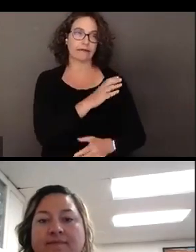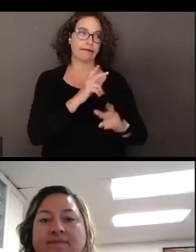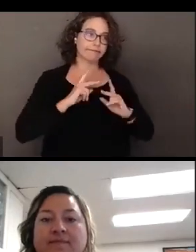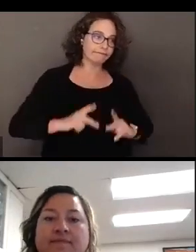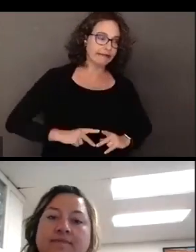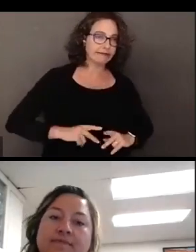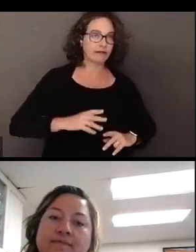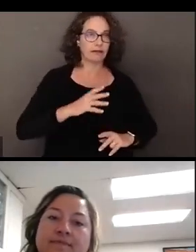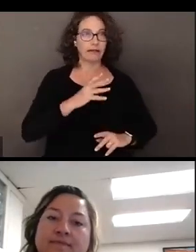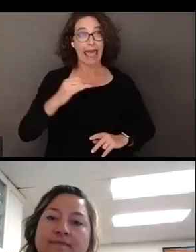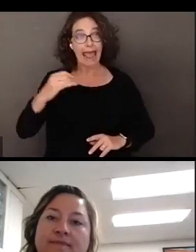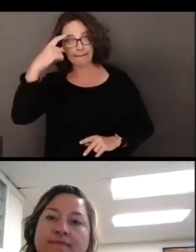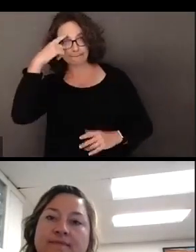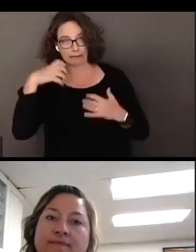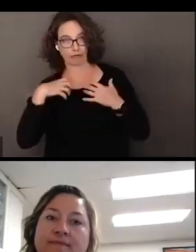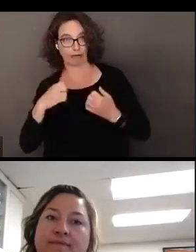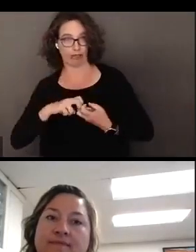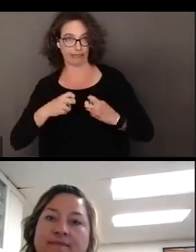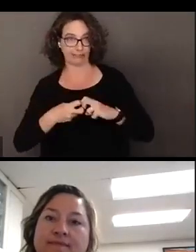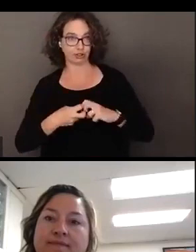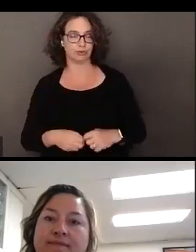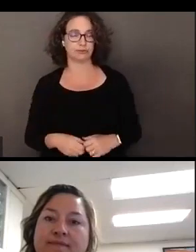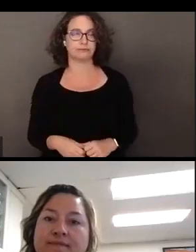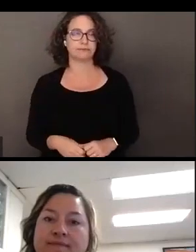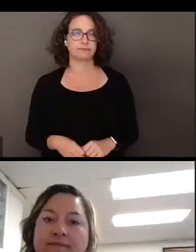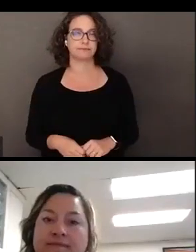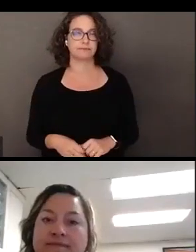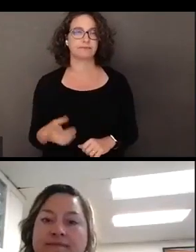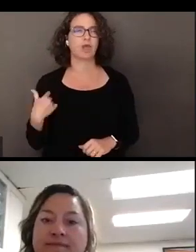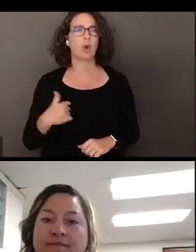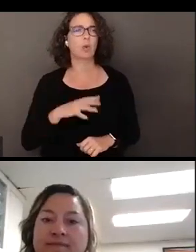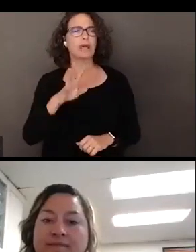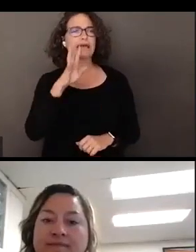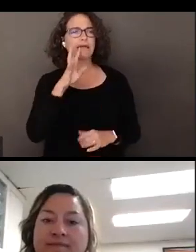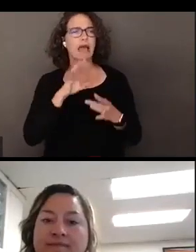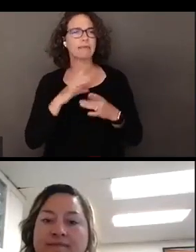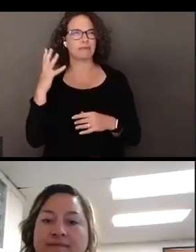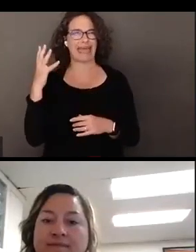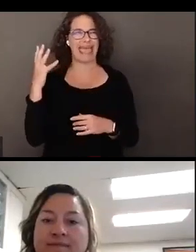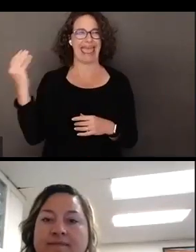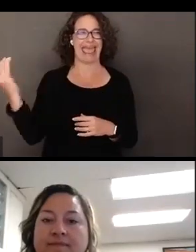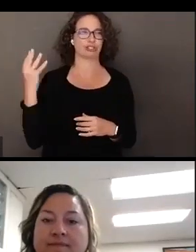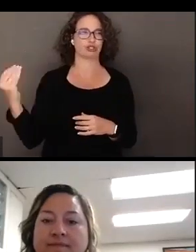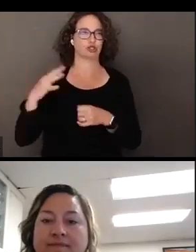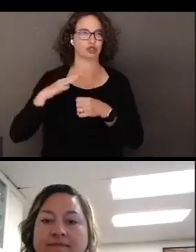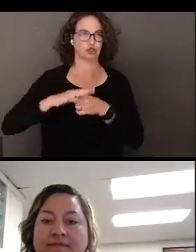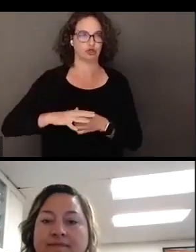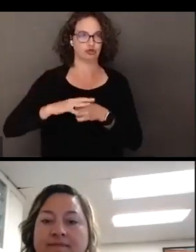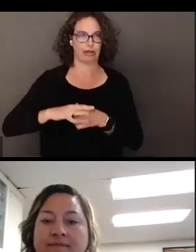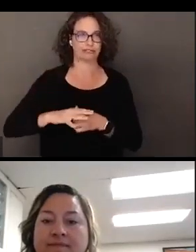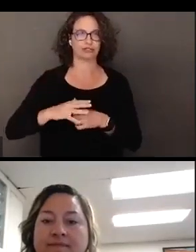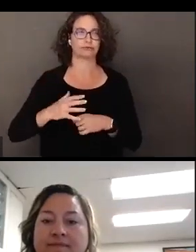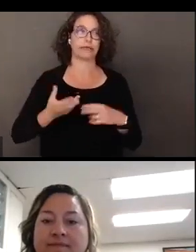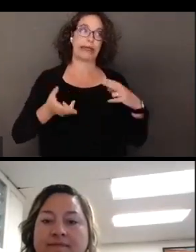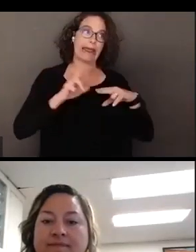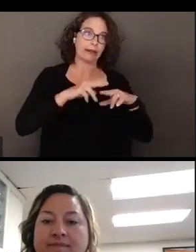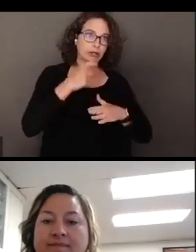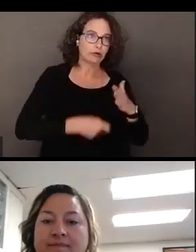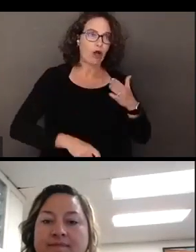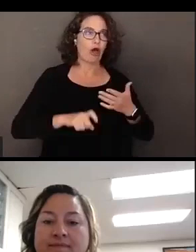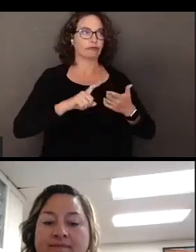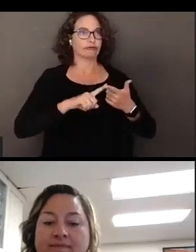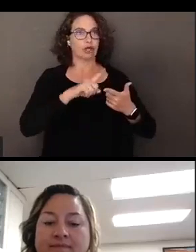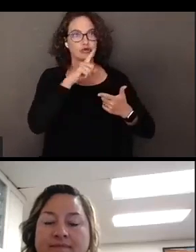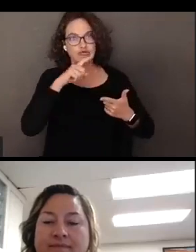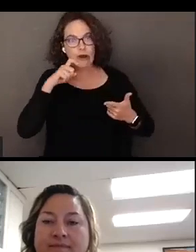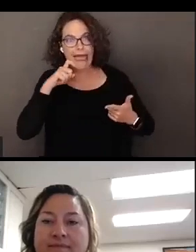mental health issues. And so, you know, when we talk about these external stressors, increasing costs, drought, you know,